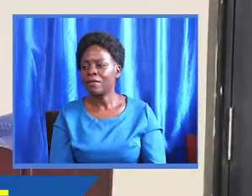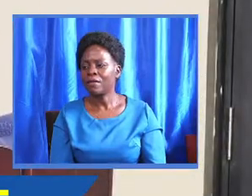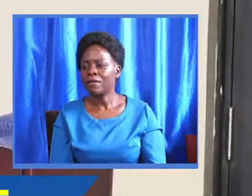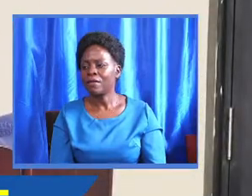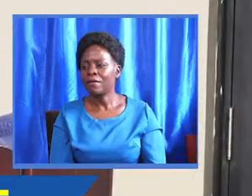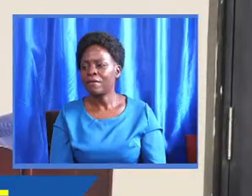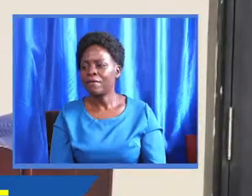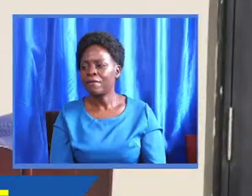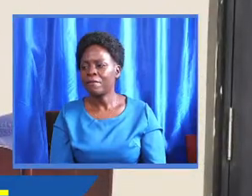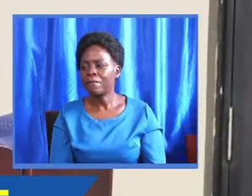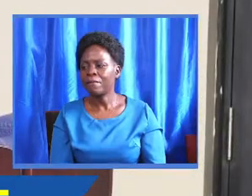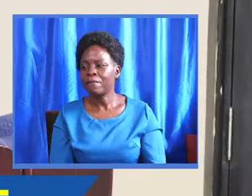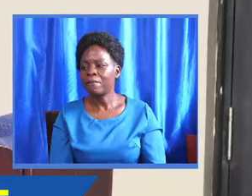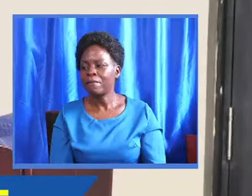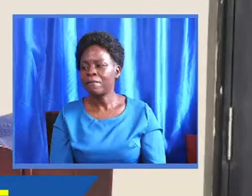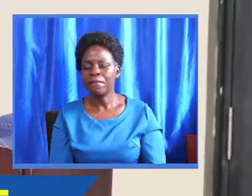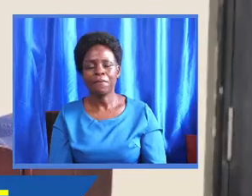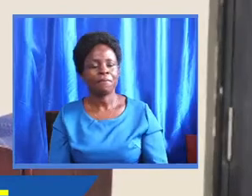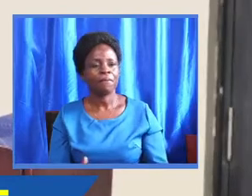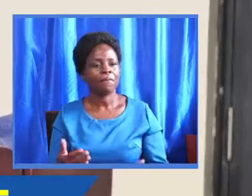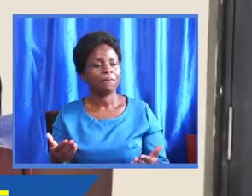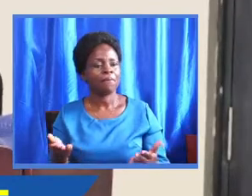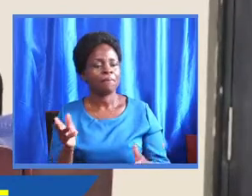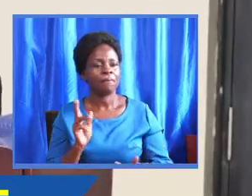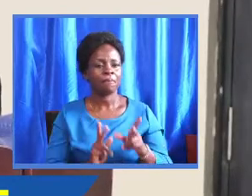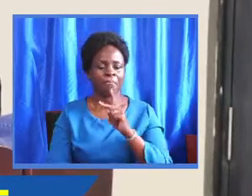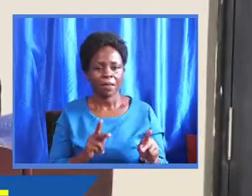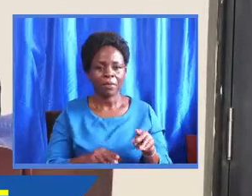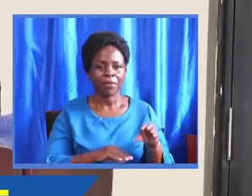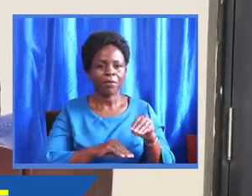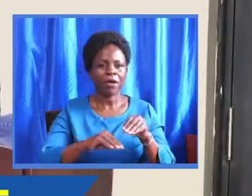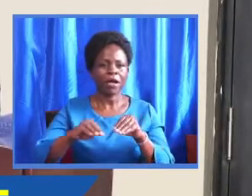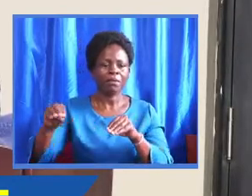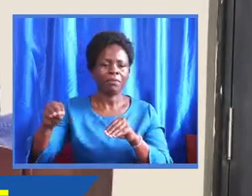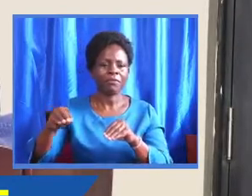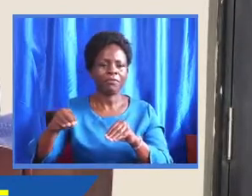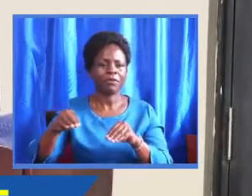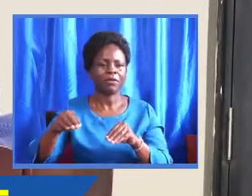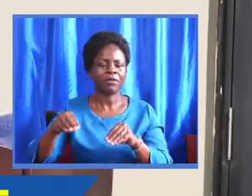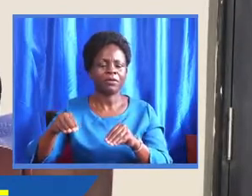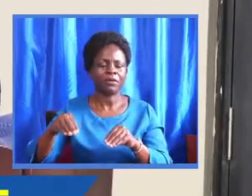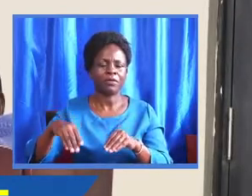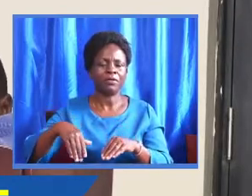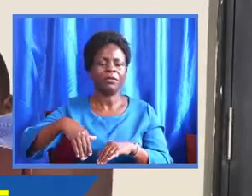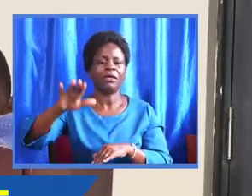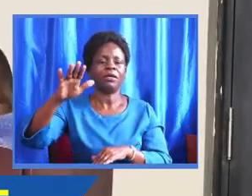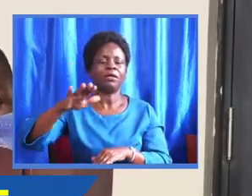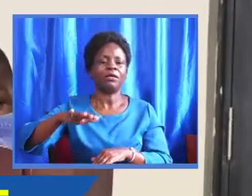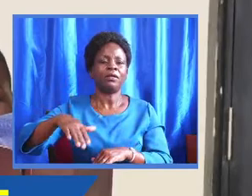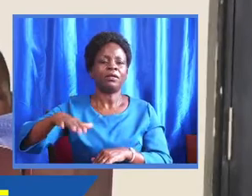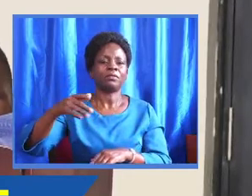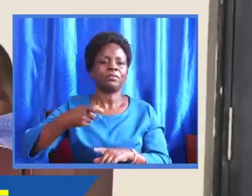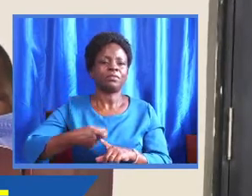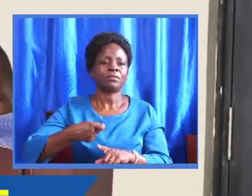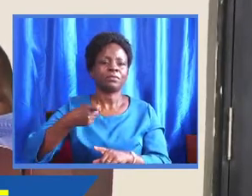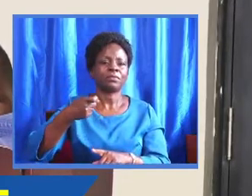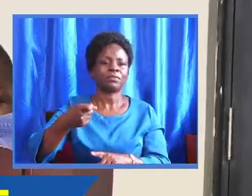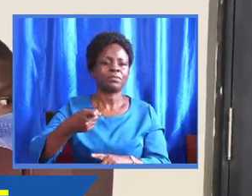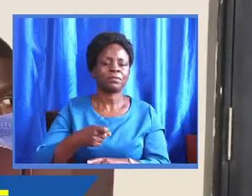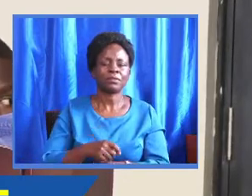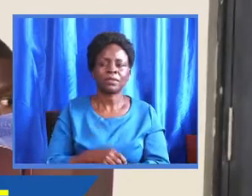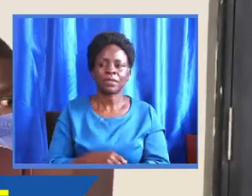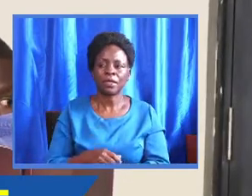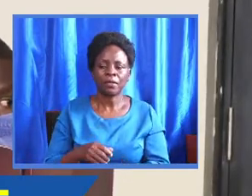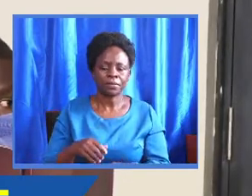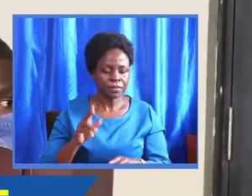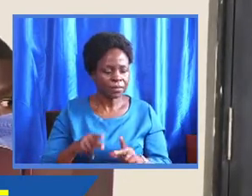affected by the fact that people are moving to the outside, to the suburbs,